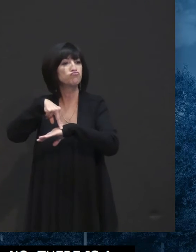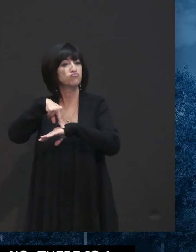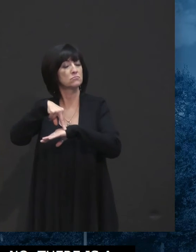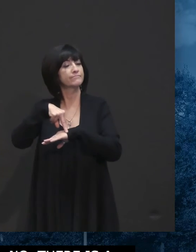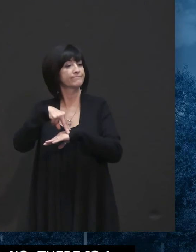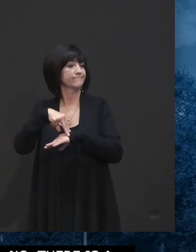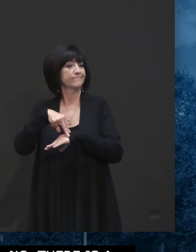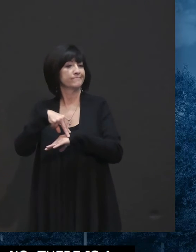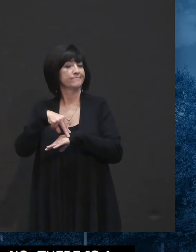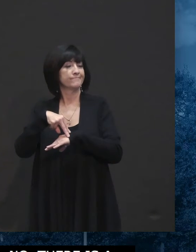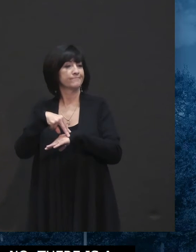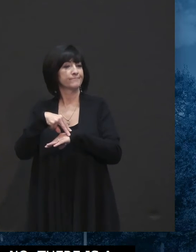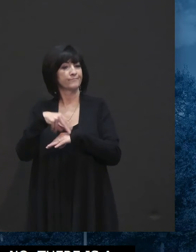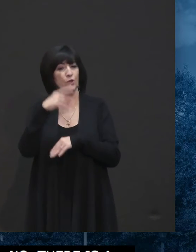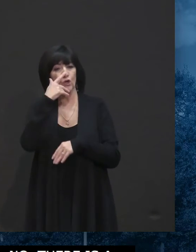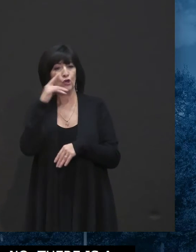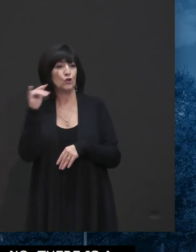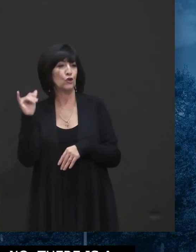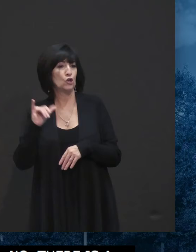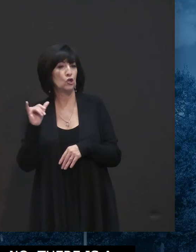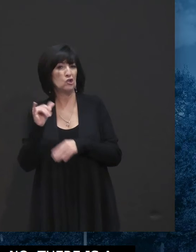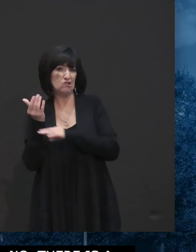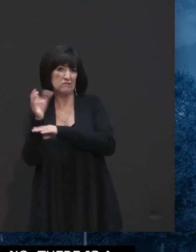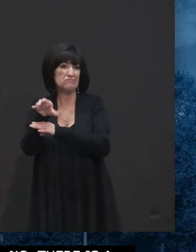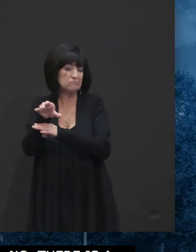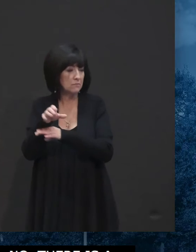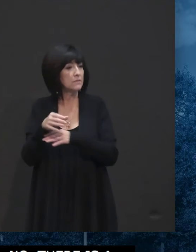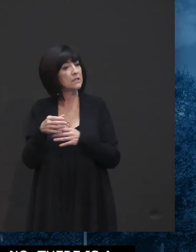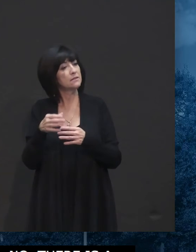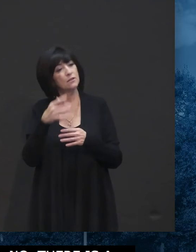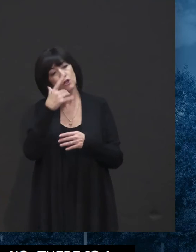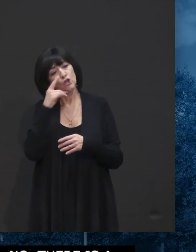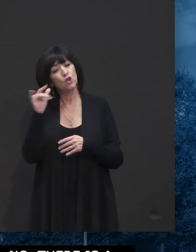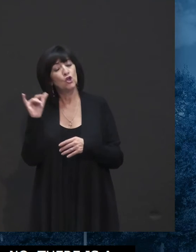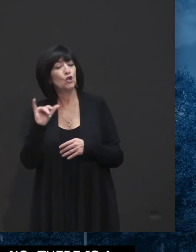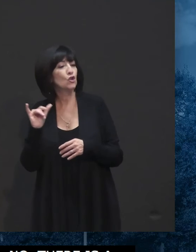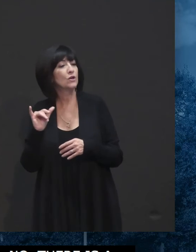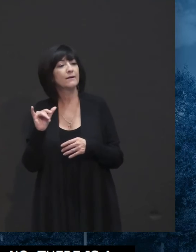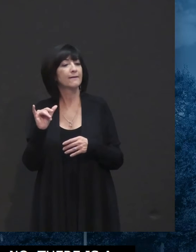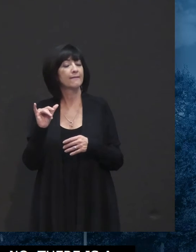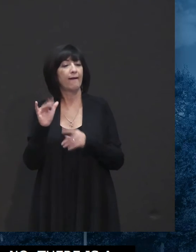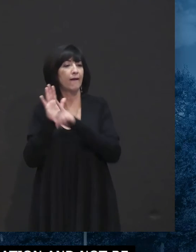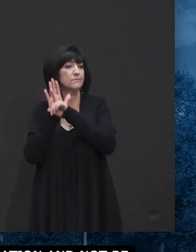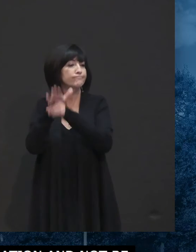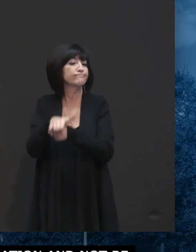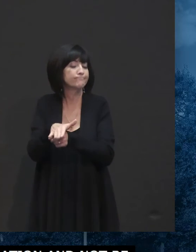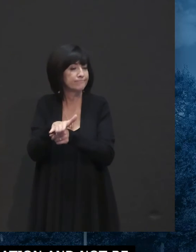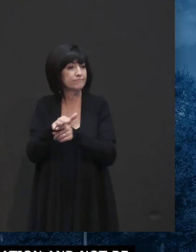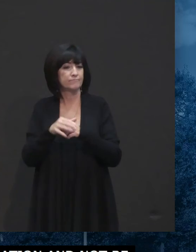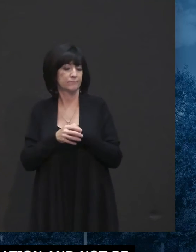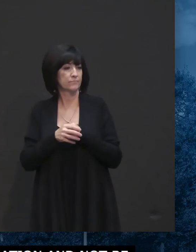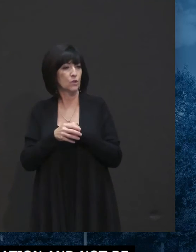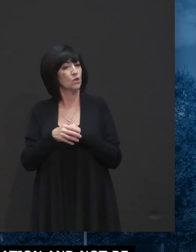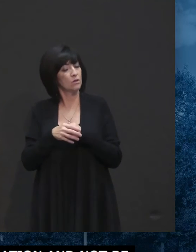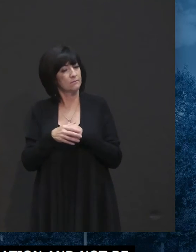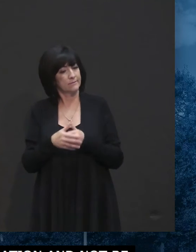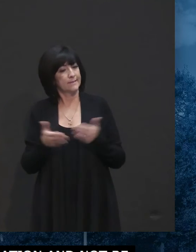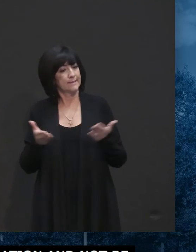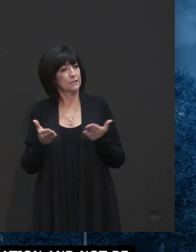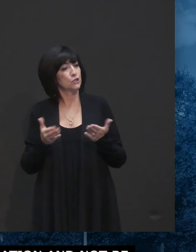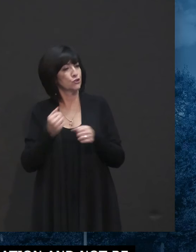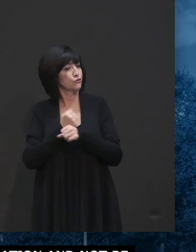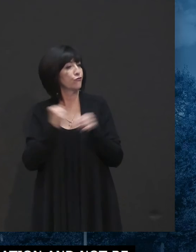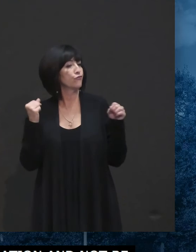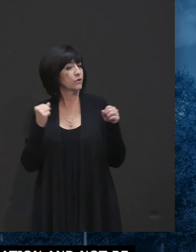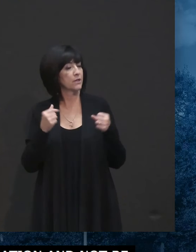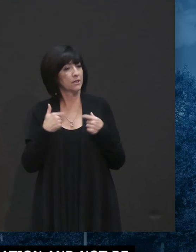bring concerns about intimidation, right? You don't want a really hard law